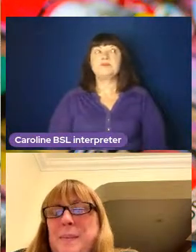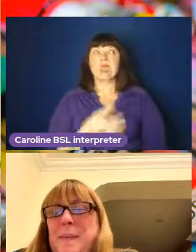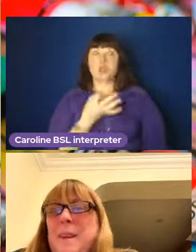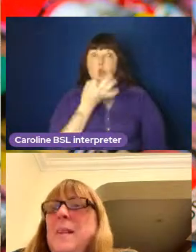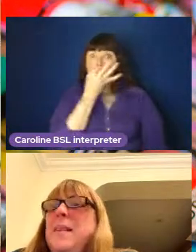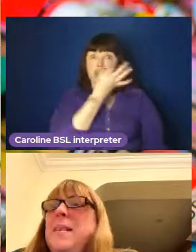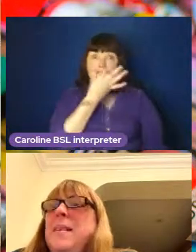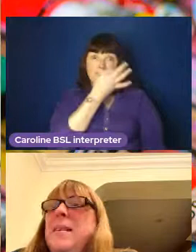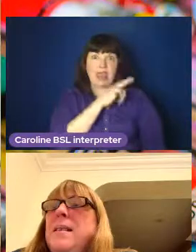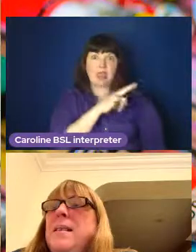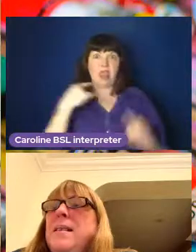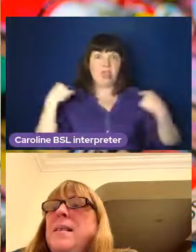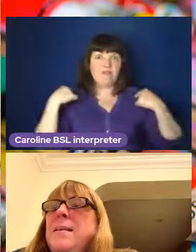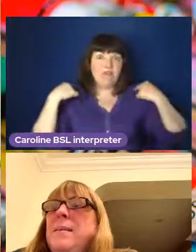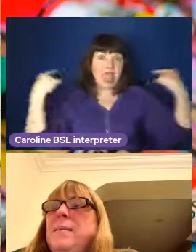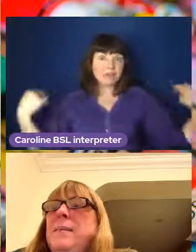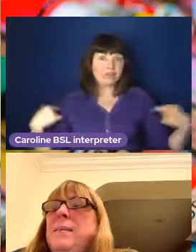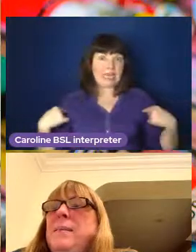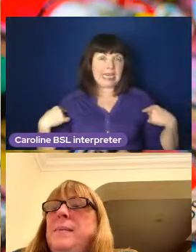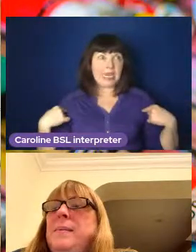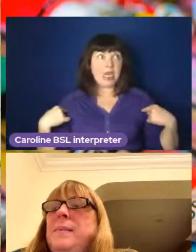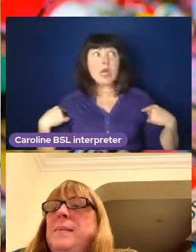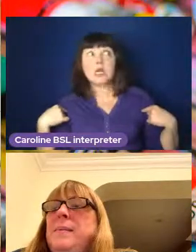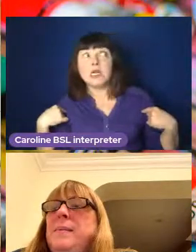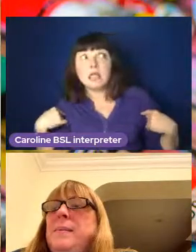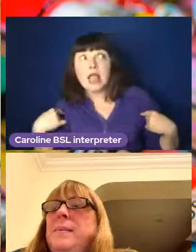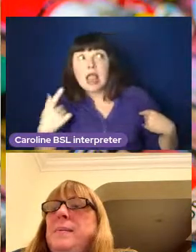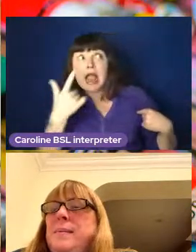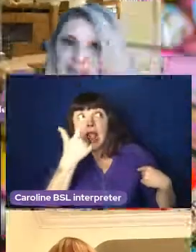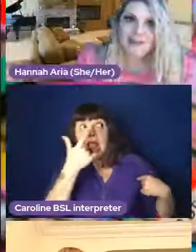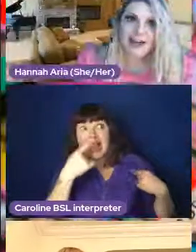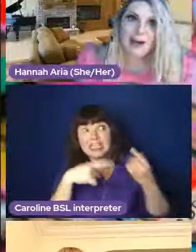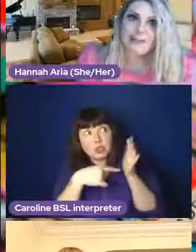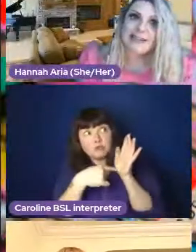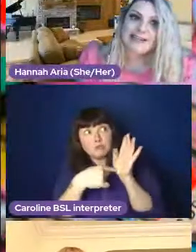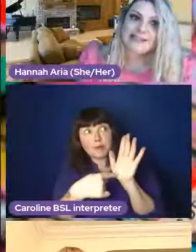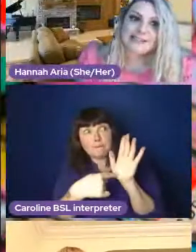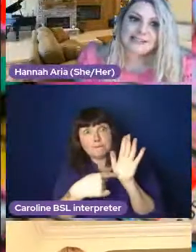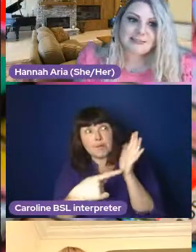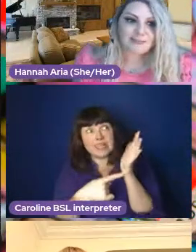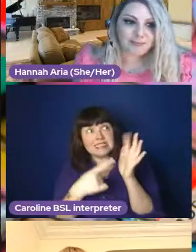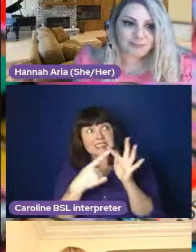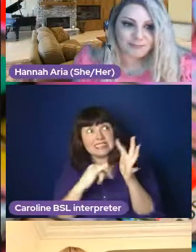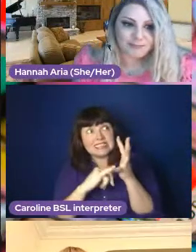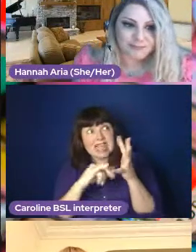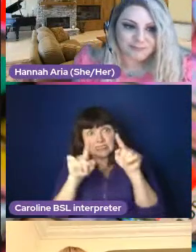Fairy, would you be able to get Tessa's work up for us to have a quick look at, please?